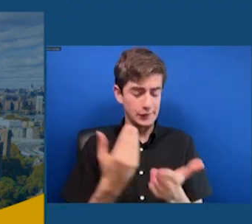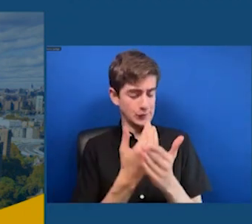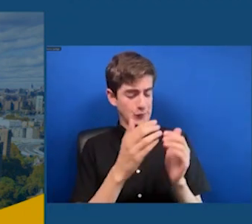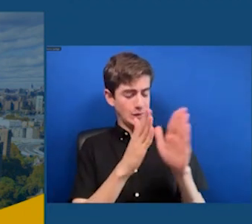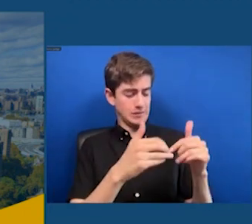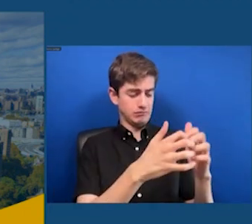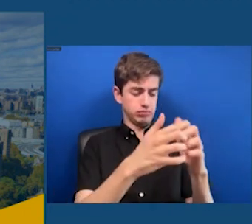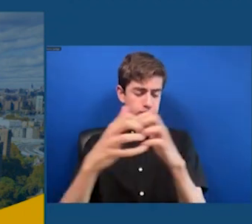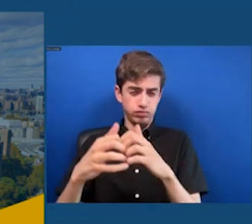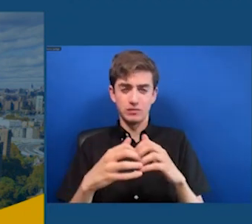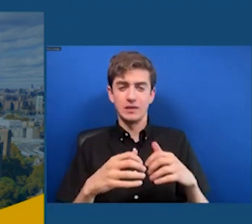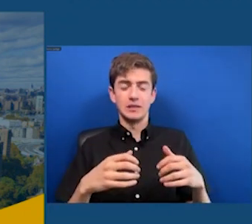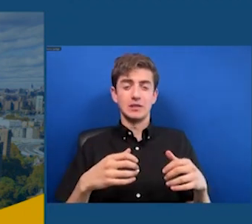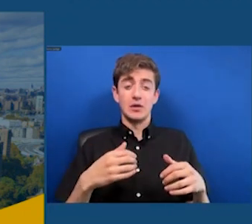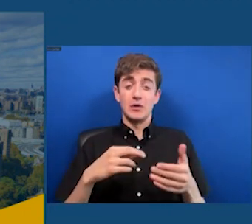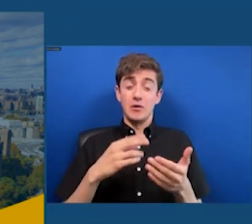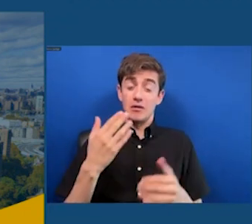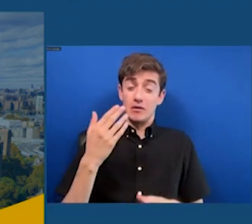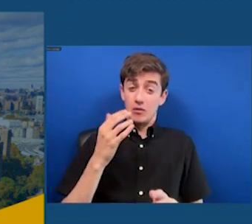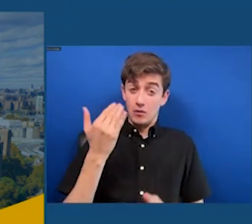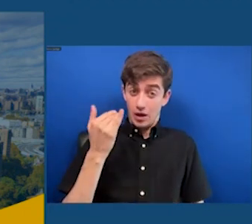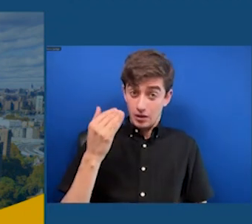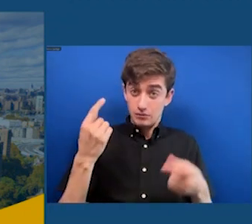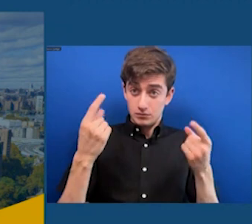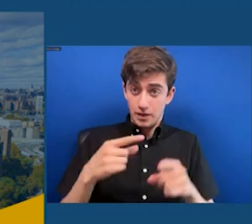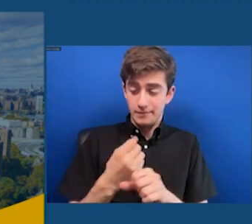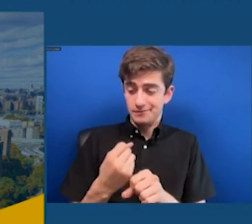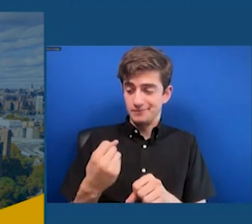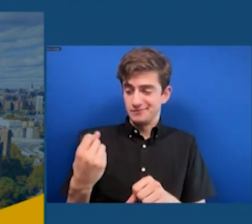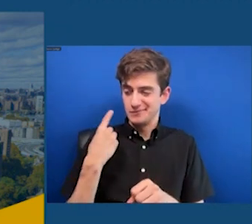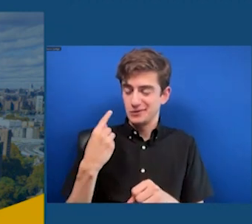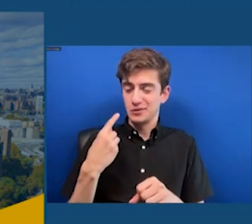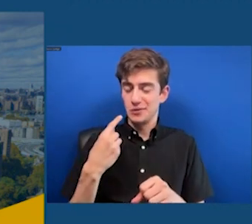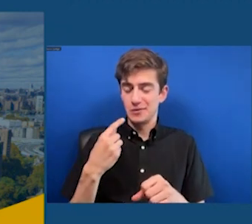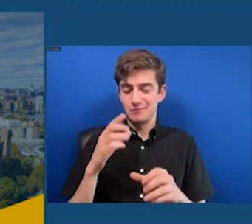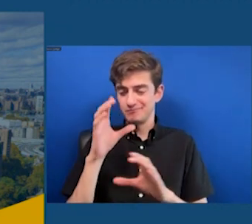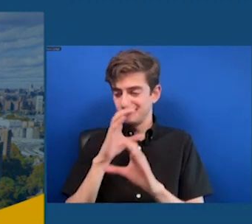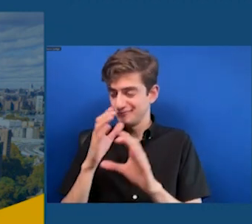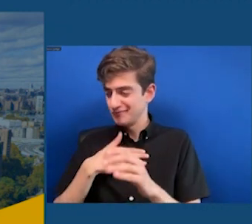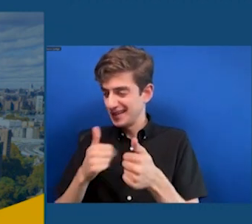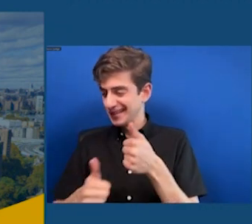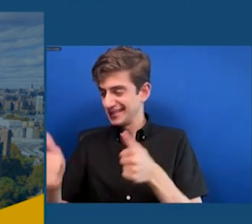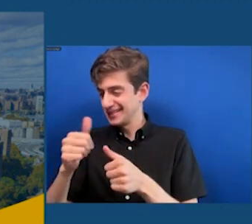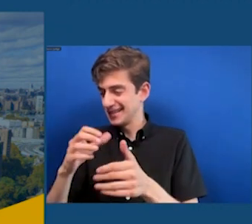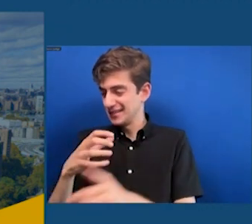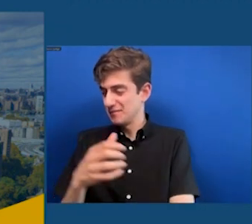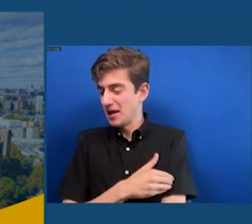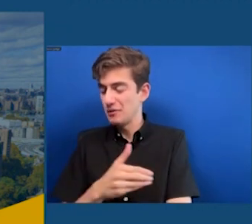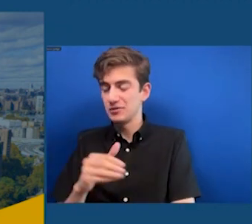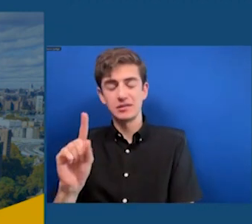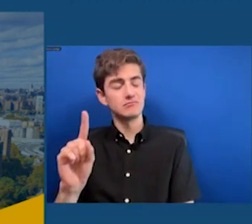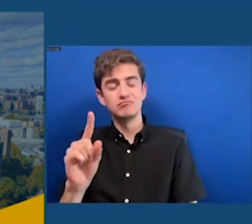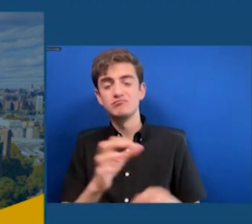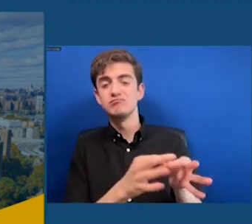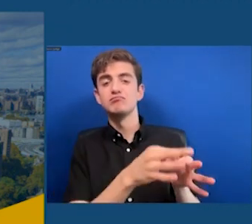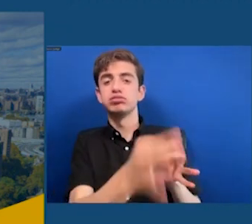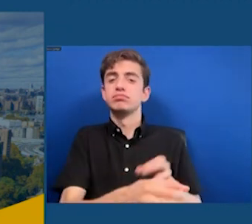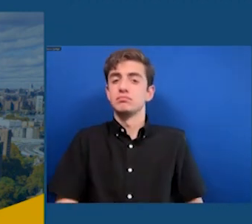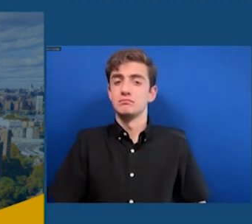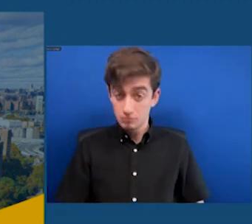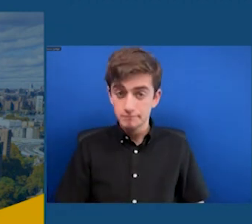close, I found the executive powers I needed to move the ball down the field. For